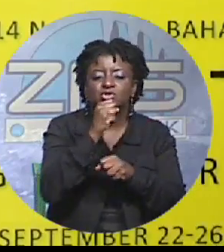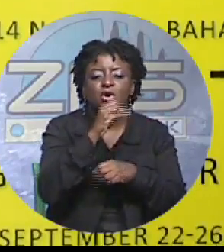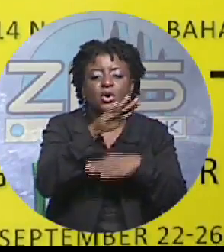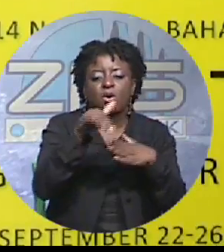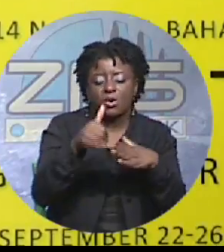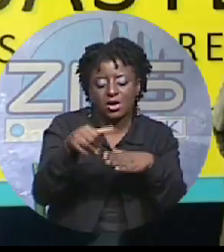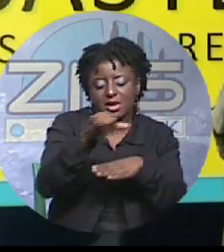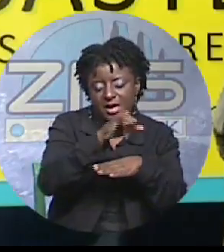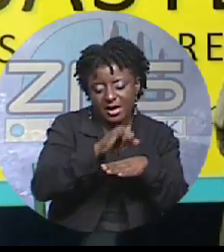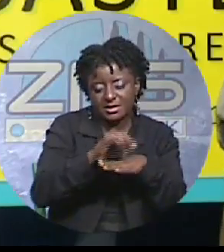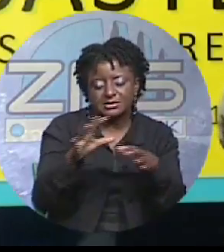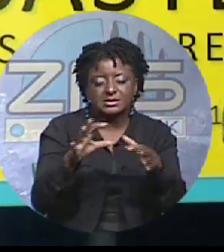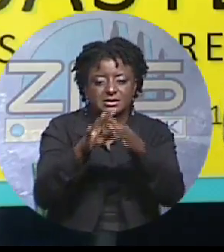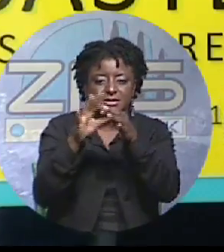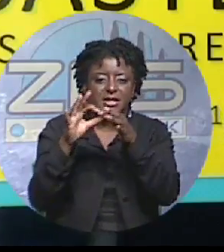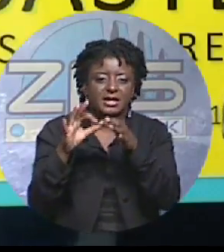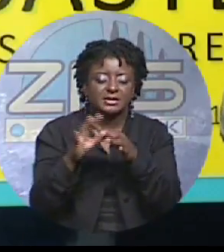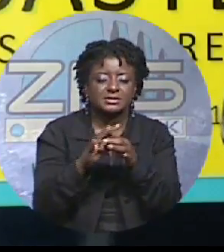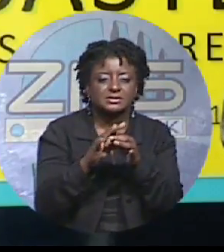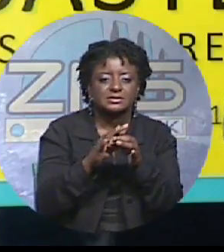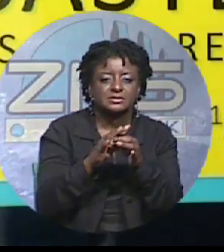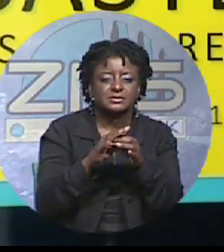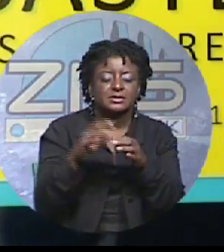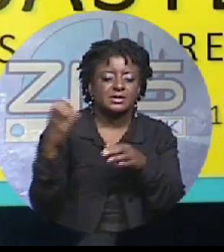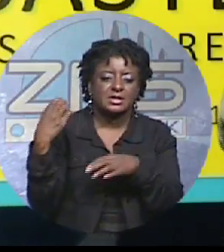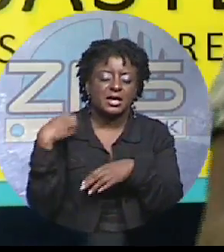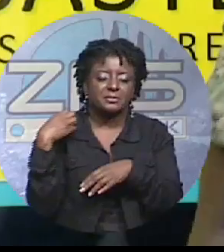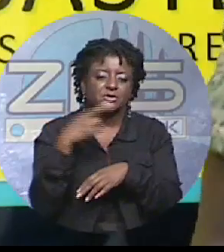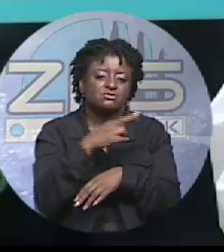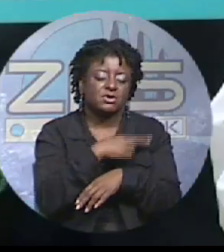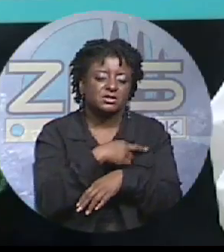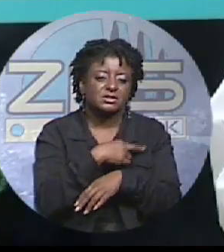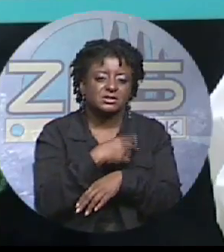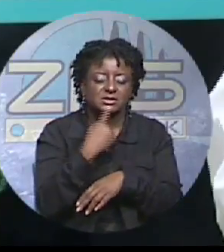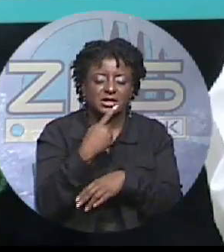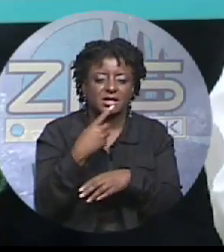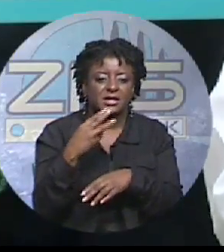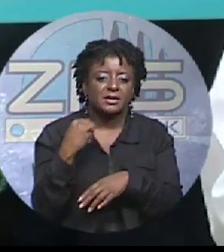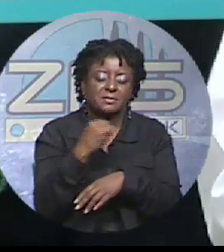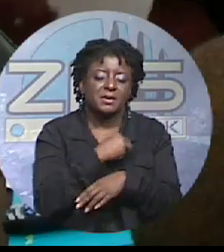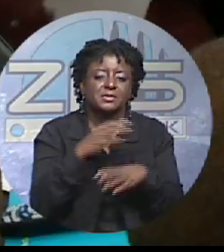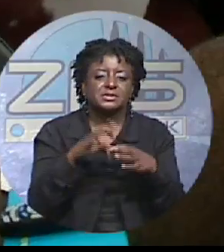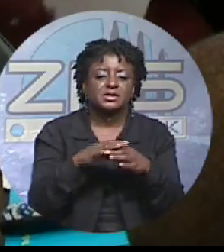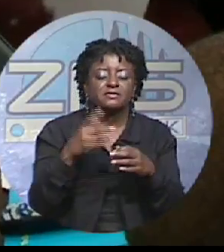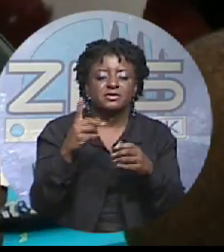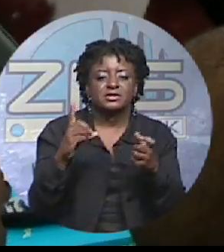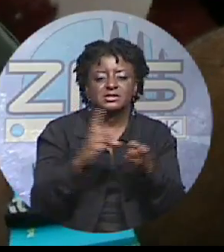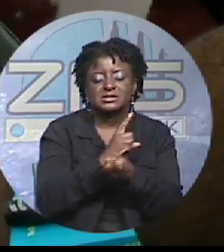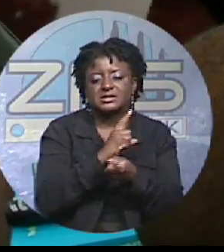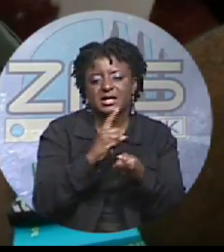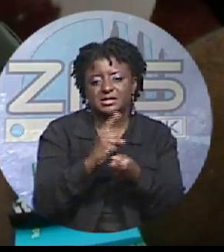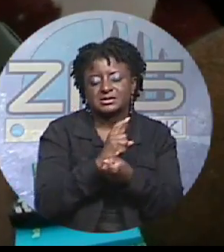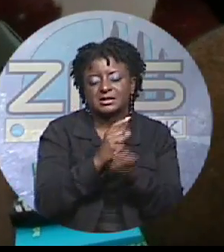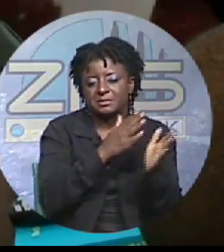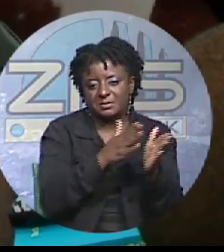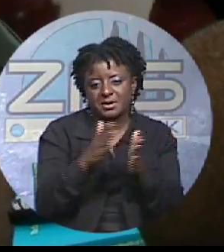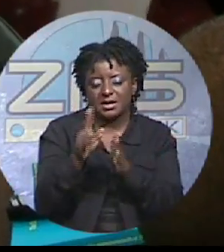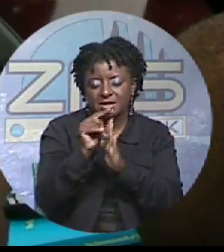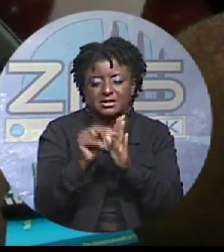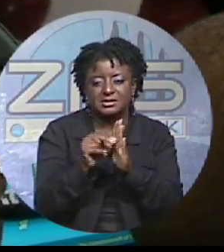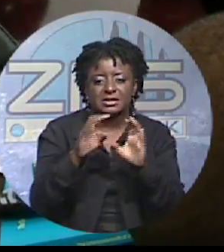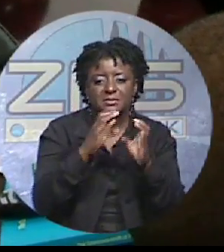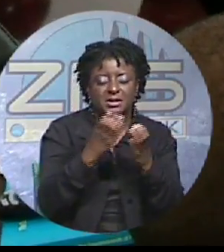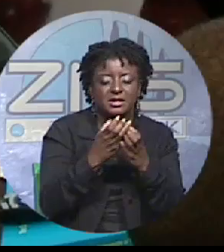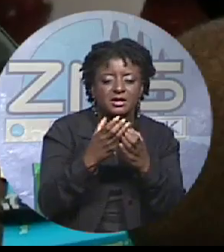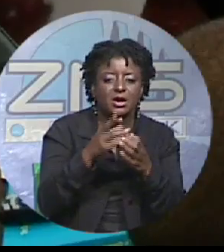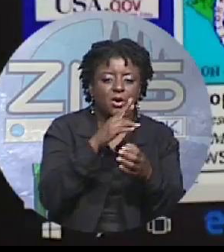able to connect. Captain Russell confirmed that members of the Disaster Preparedness Committee have been meeting since February to